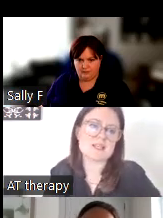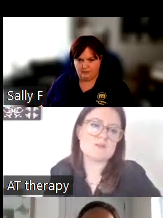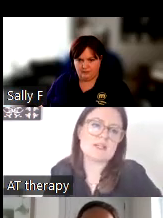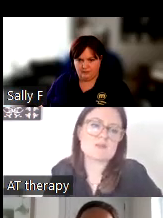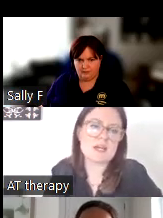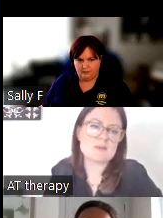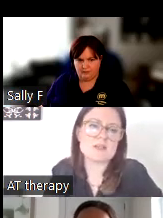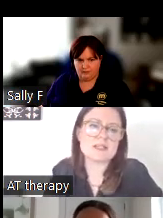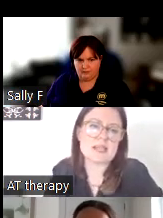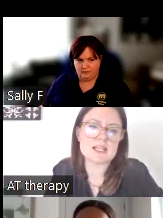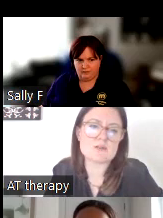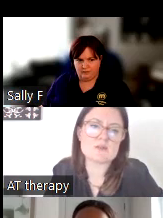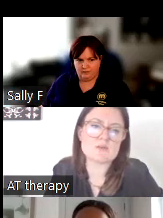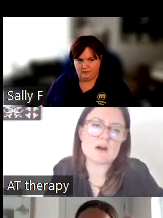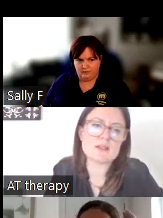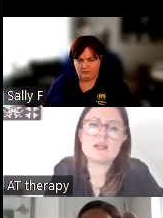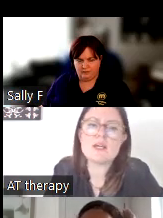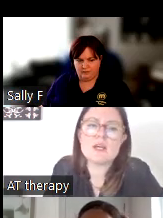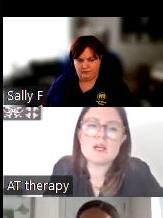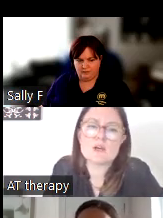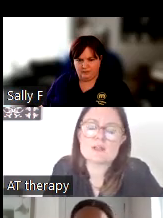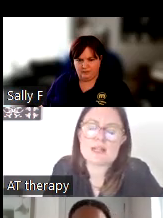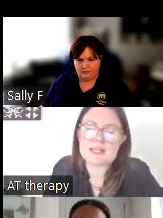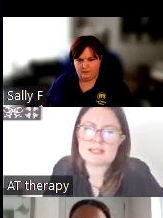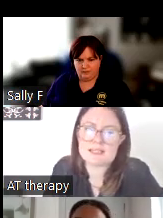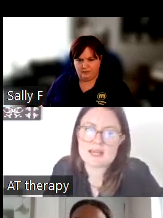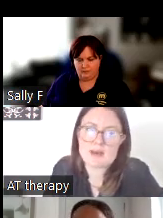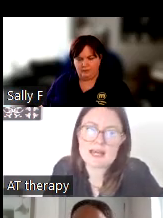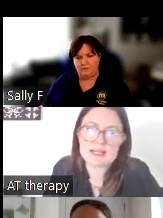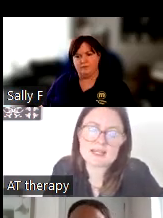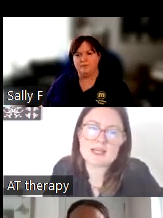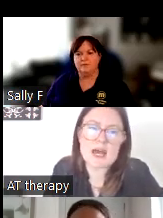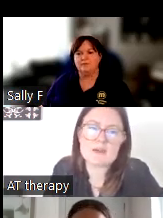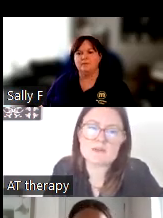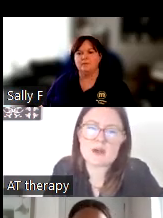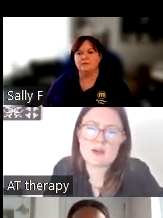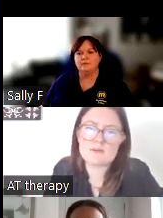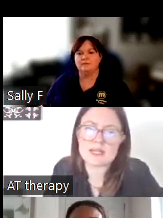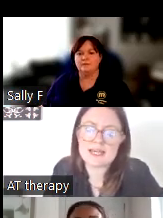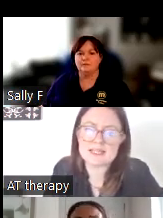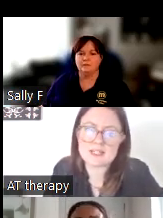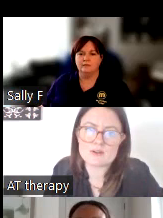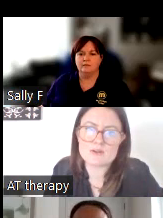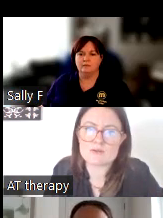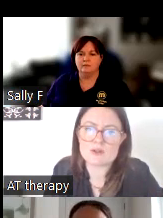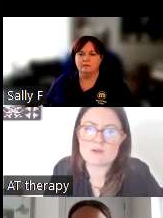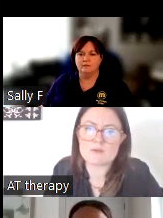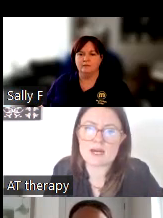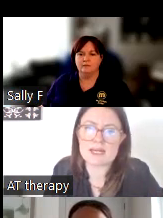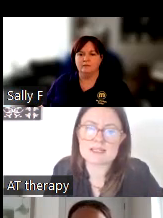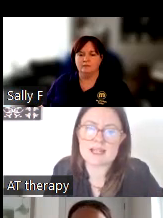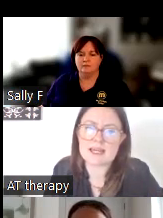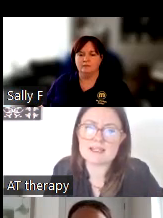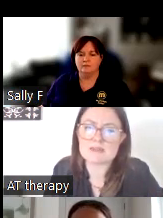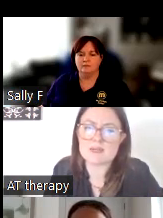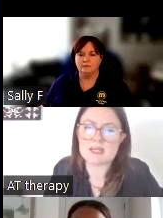And the second one is, why am I using signs with someone who is unlikely to sign back? So hopefully, as I go through